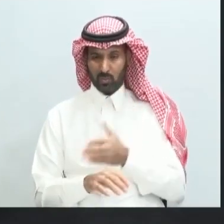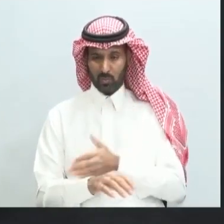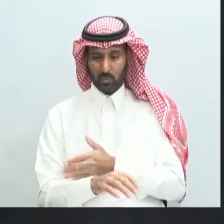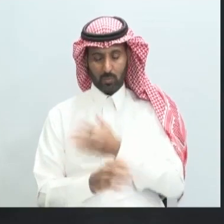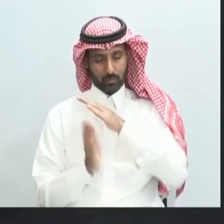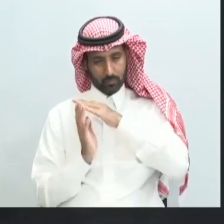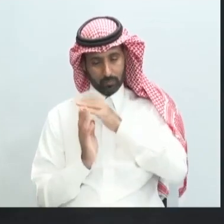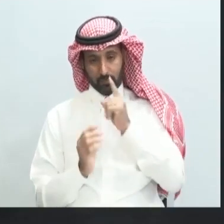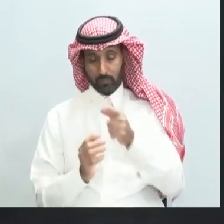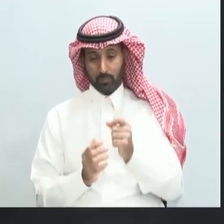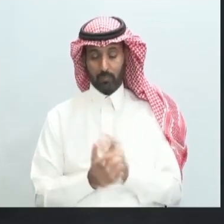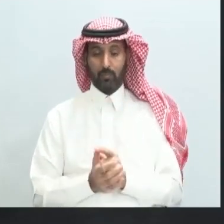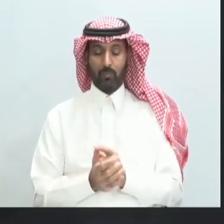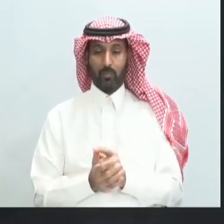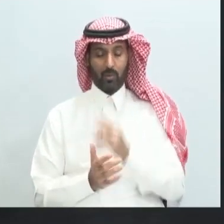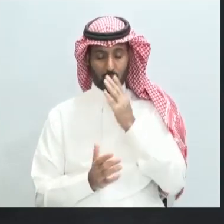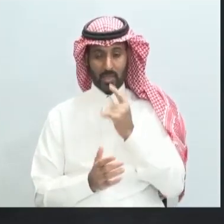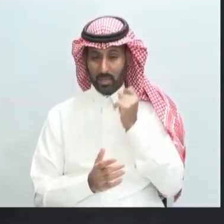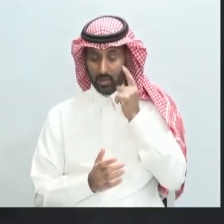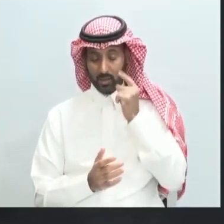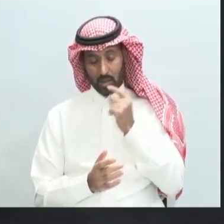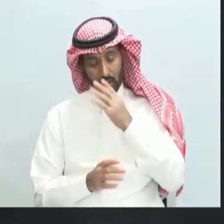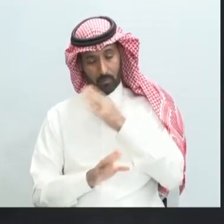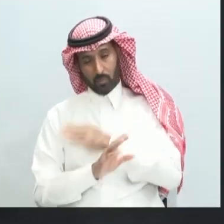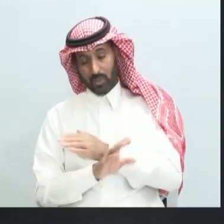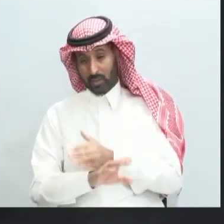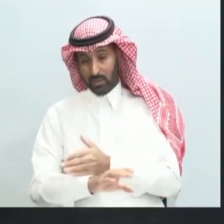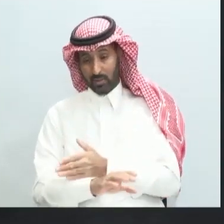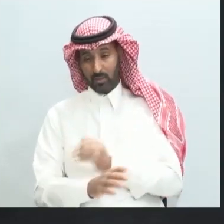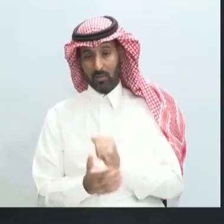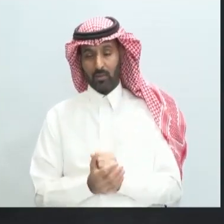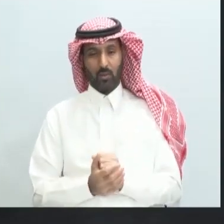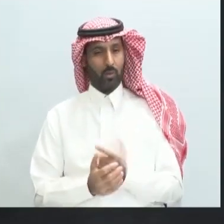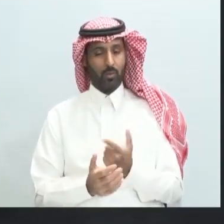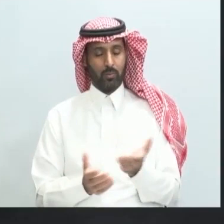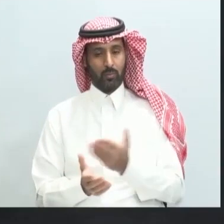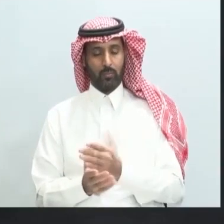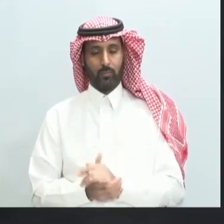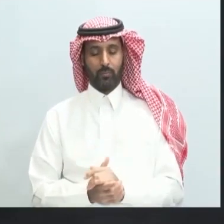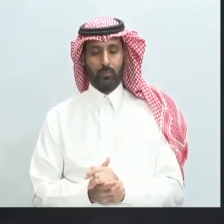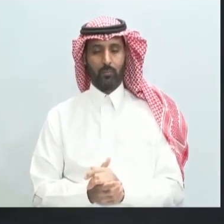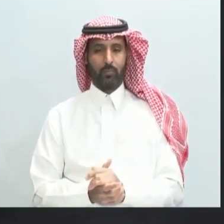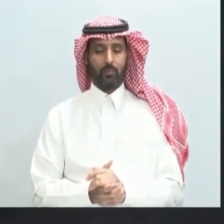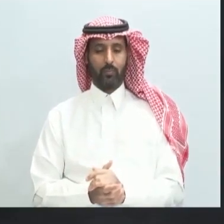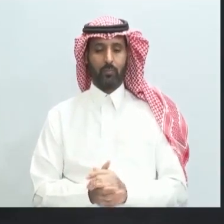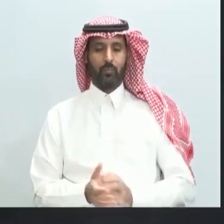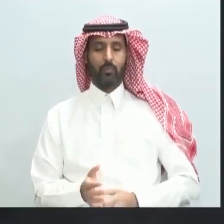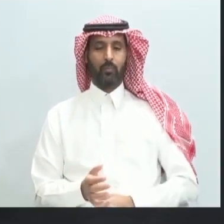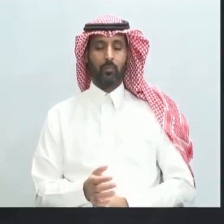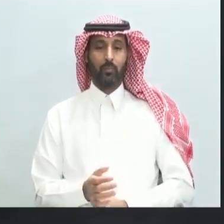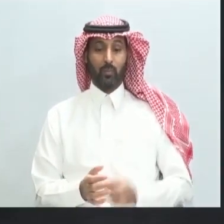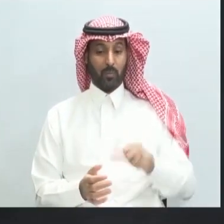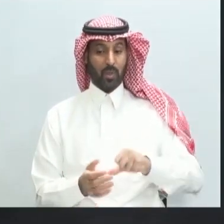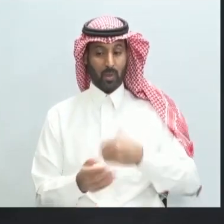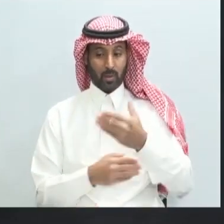bed late and if we sleep late, to stay up all night and sleep late. Let's see what are the bad